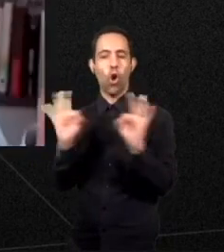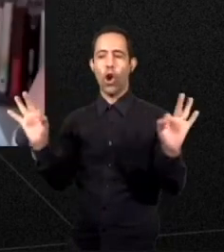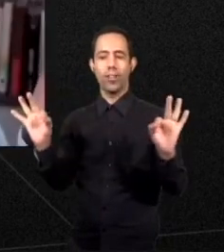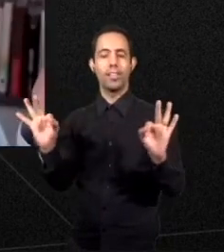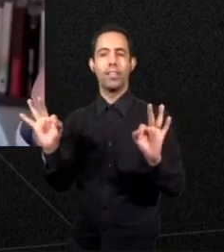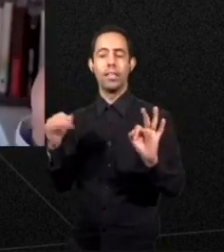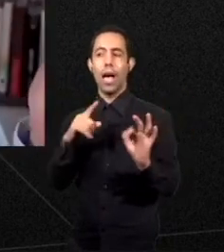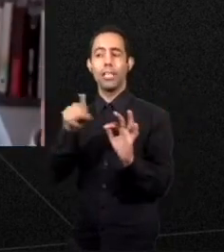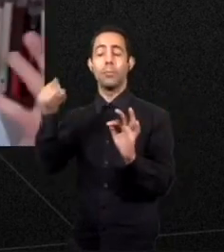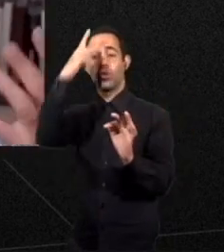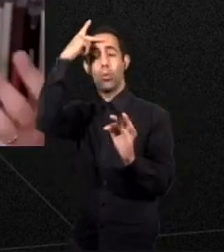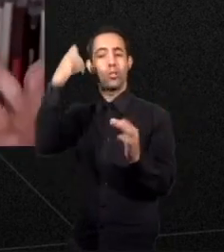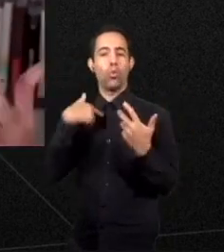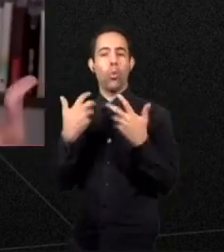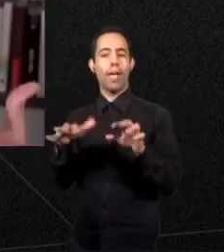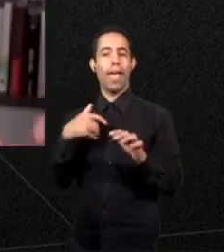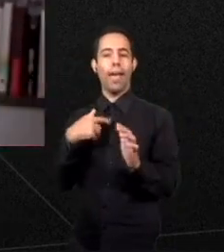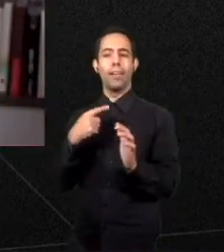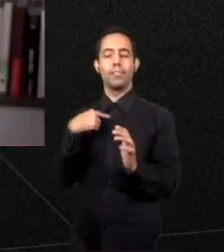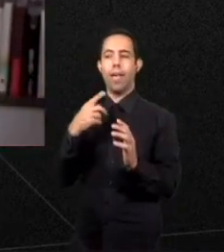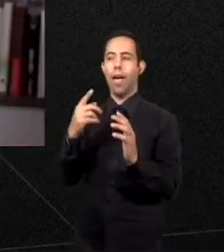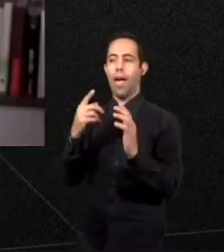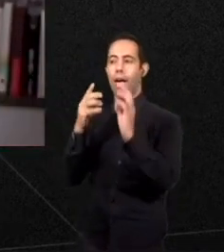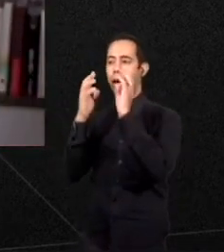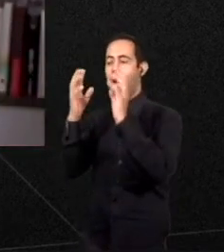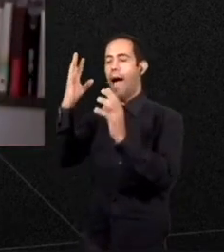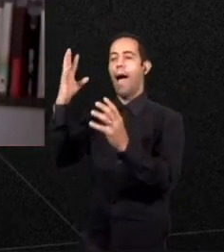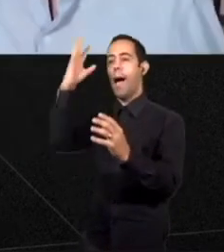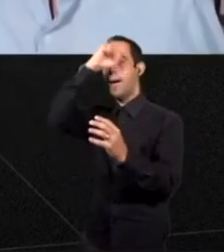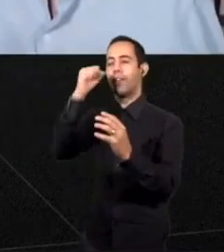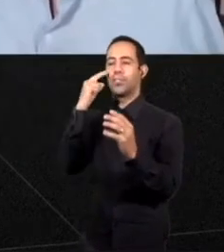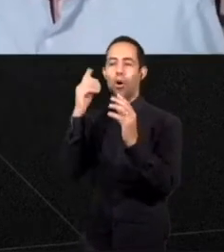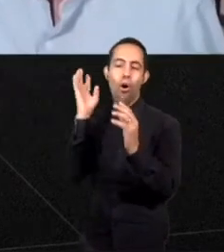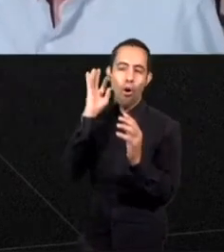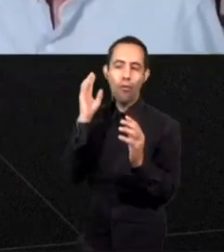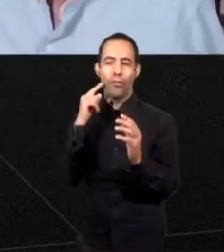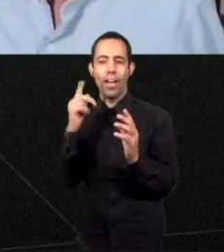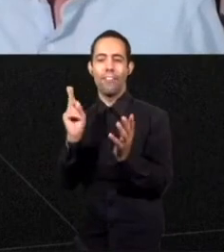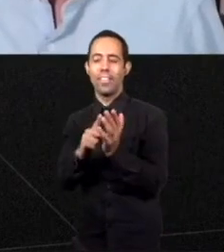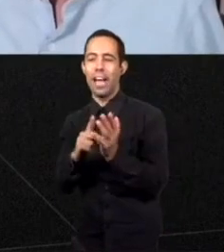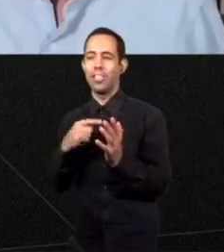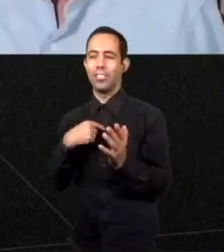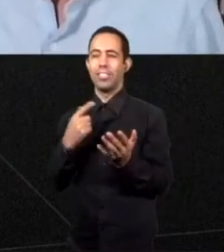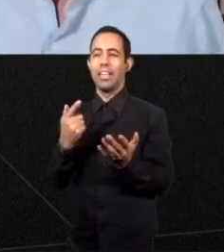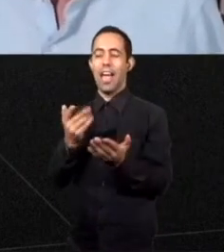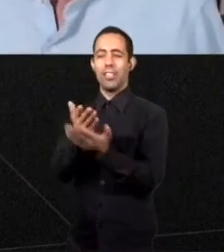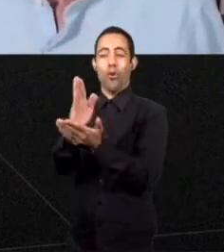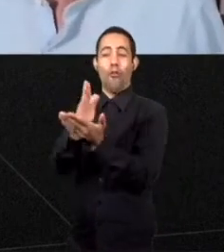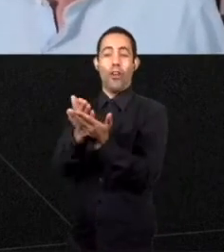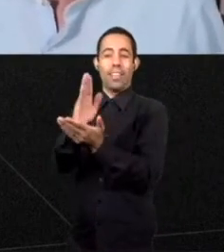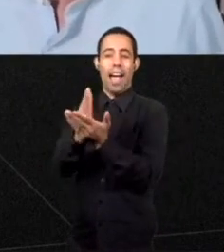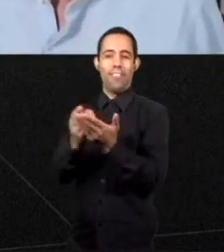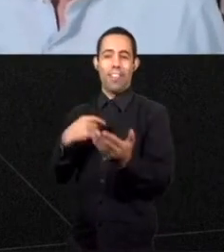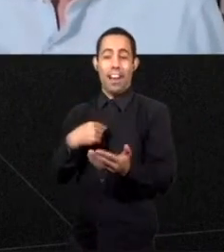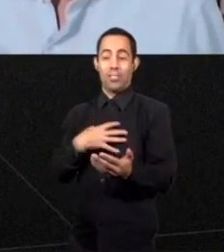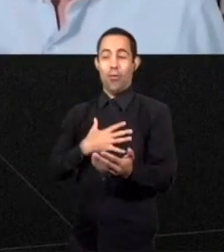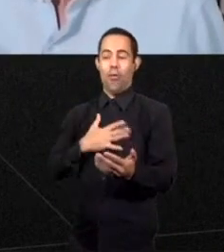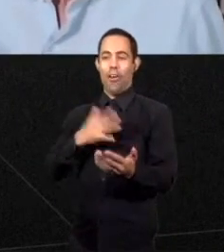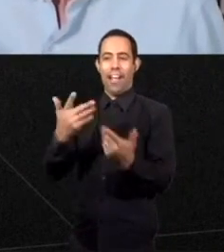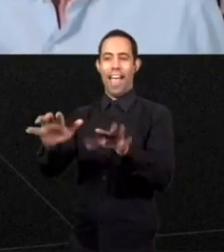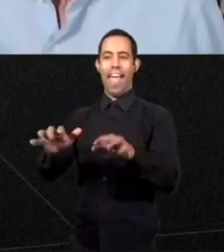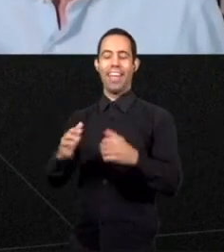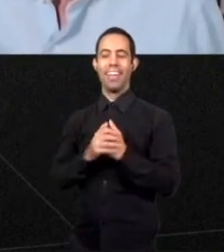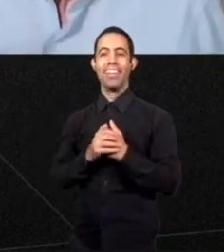truth. And because it makes you feel uneasy. Especially the current truth, very right? Complicated. Sorry? Especially the current